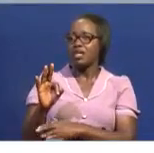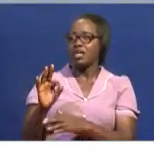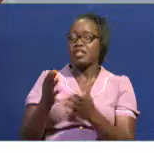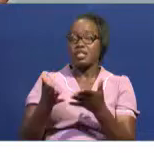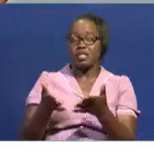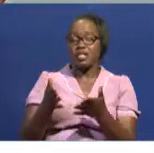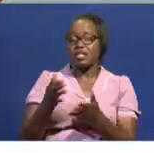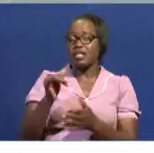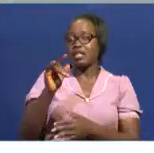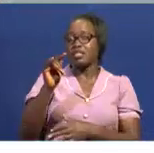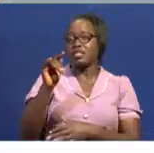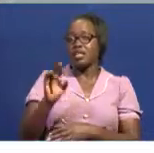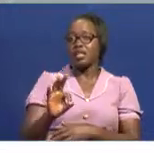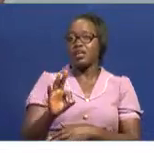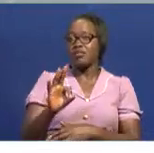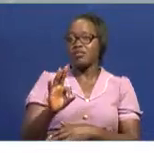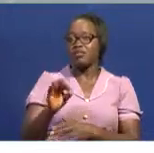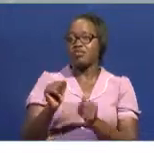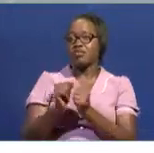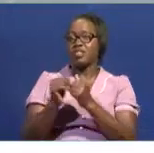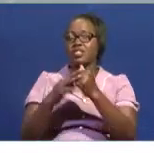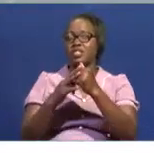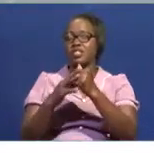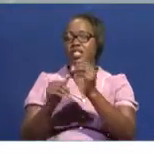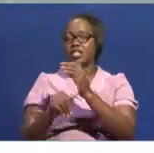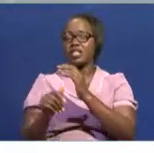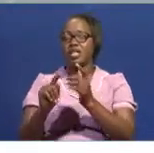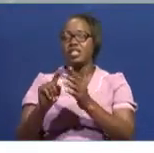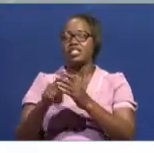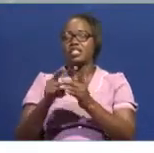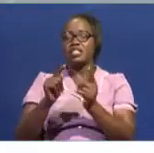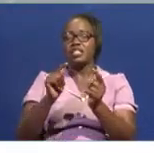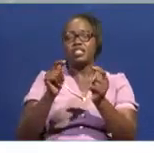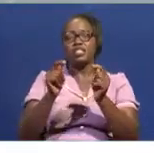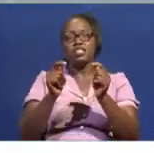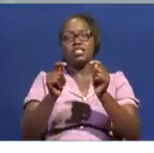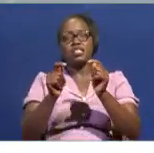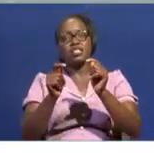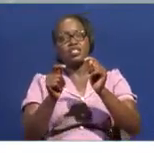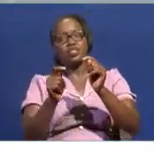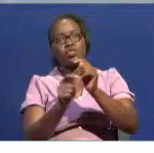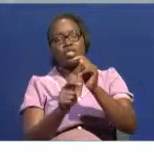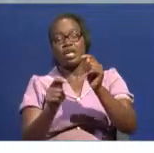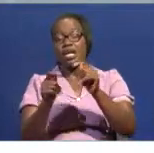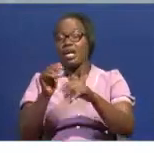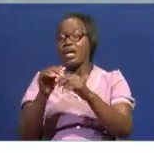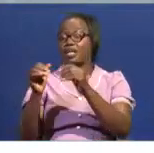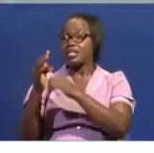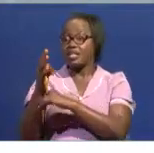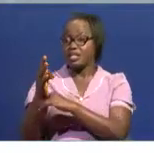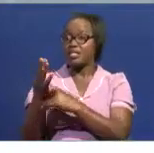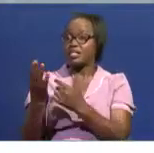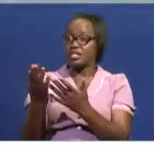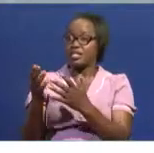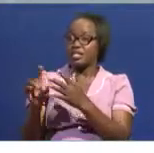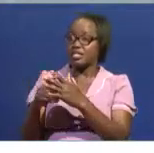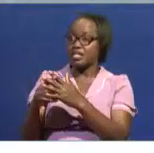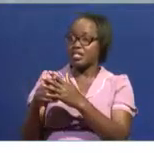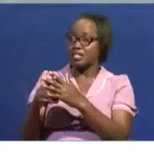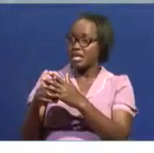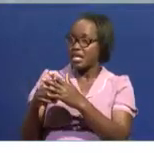current ITF 18 and under, where they now start transitioning. Maybe at 13 would be, because they start